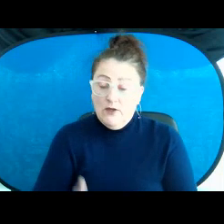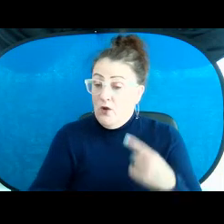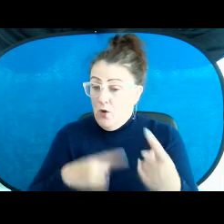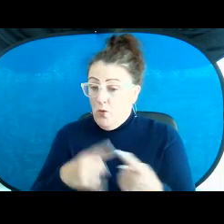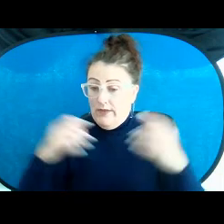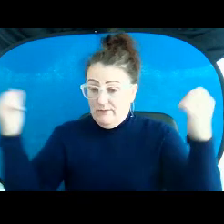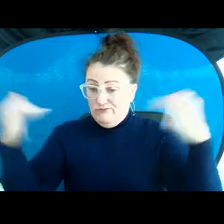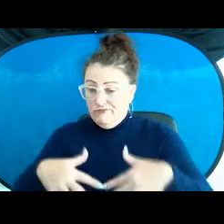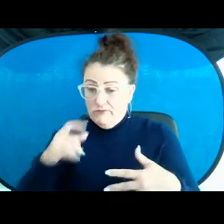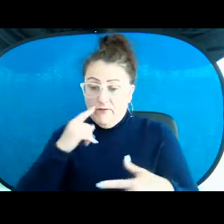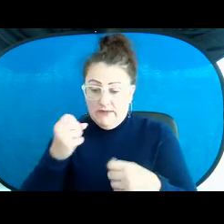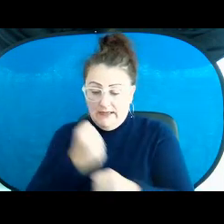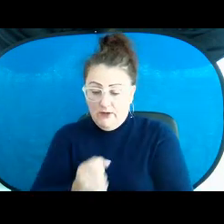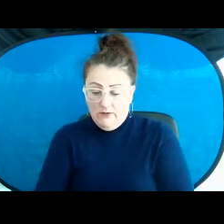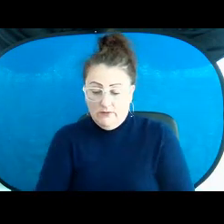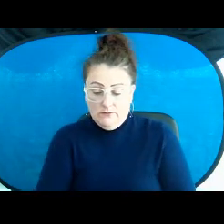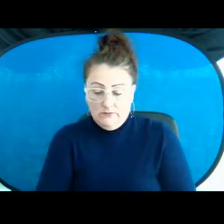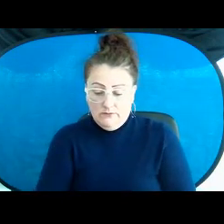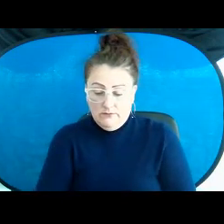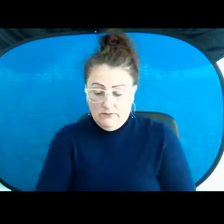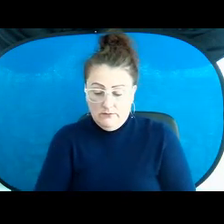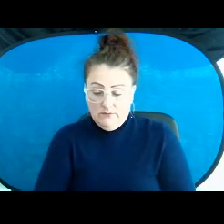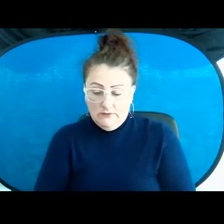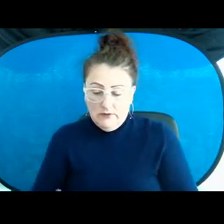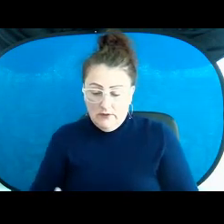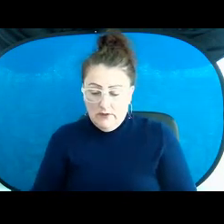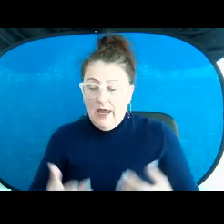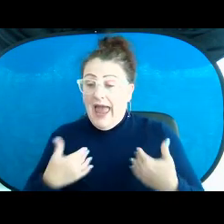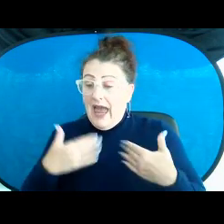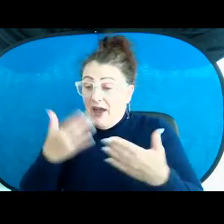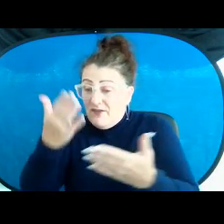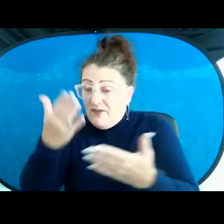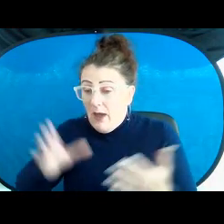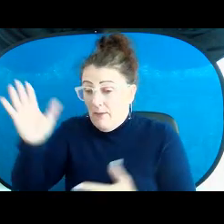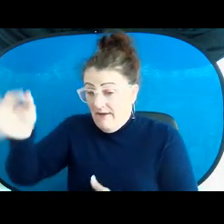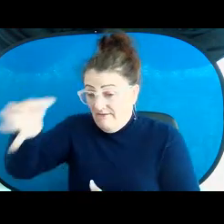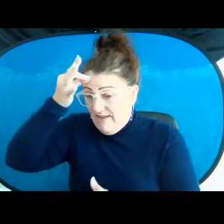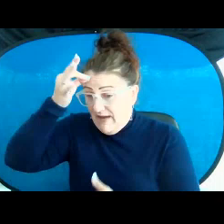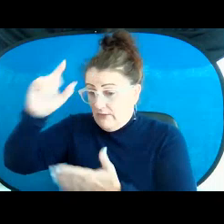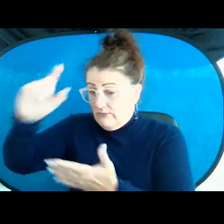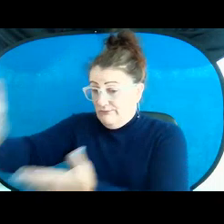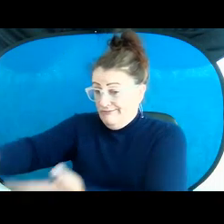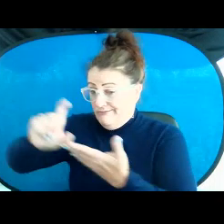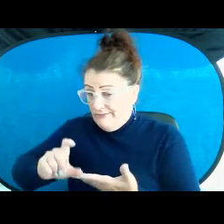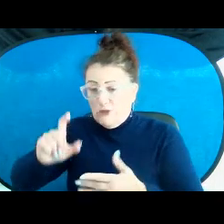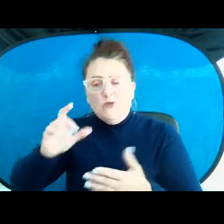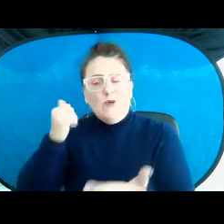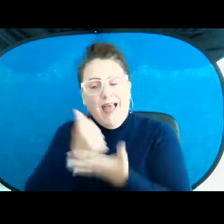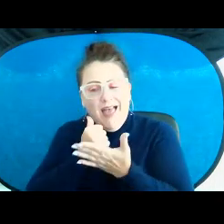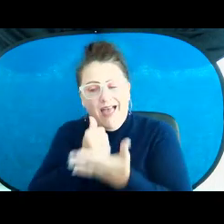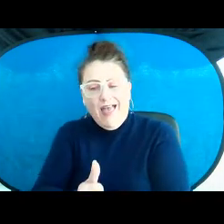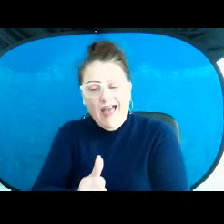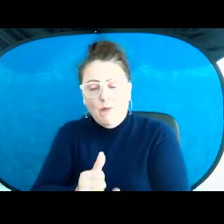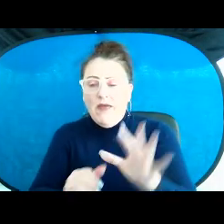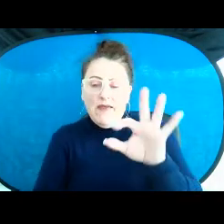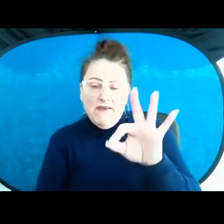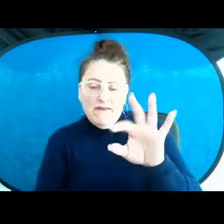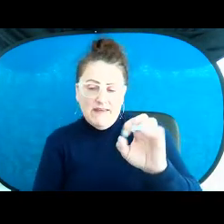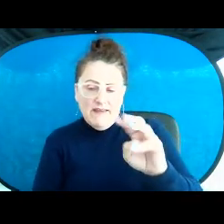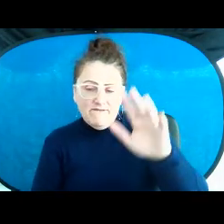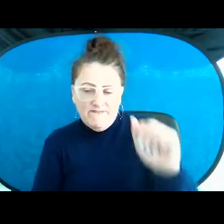year. We do get some federal grants and reimbursements to offset some of these costs through things like FEMA